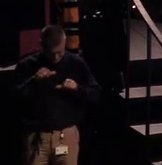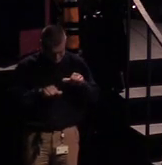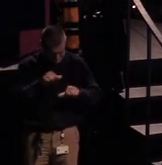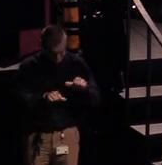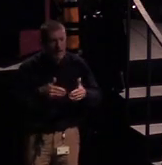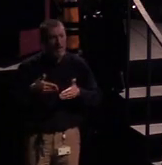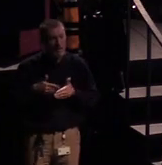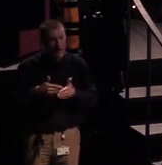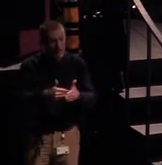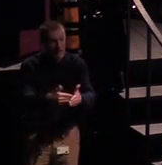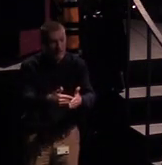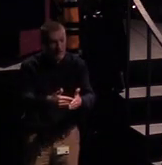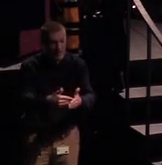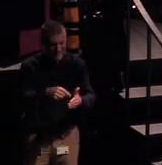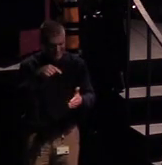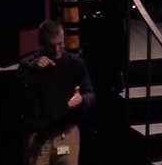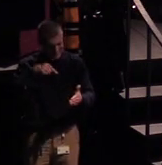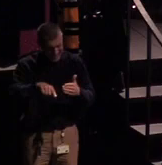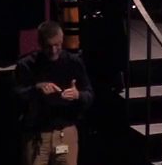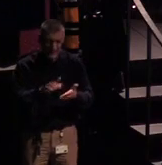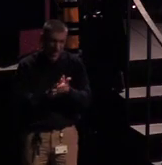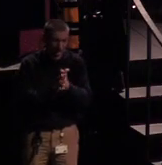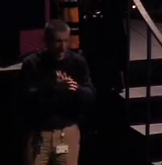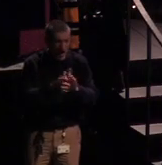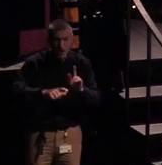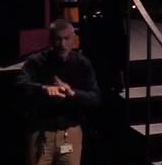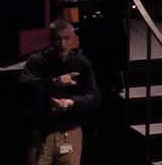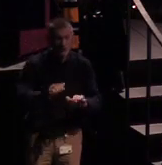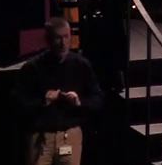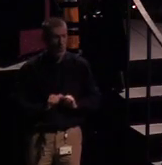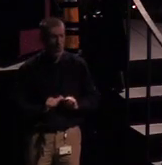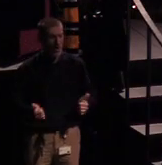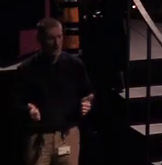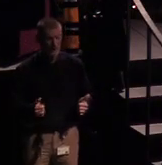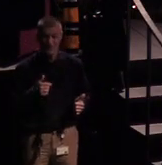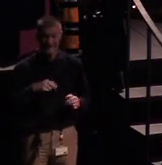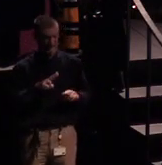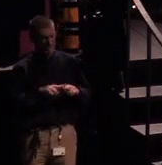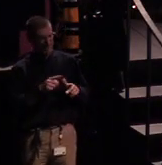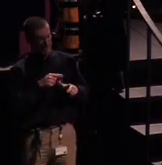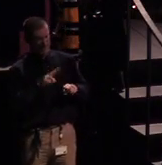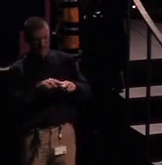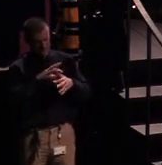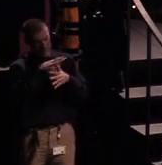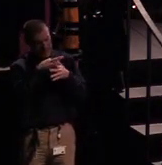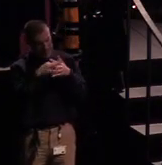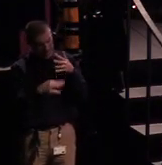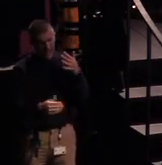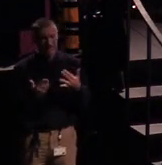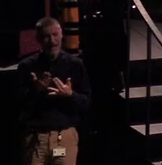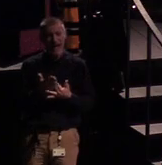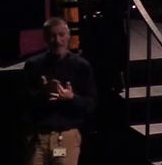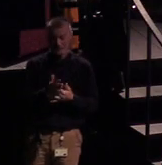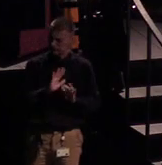community well-being they aim to reduce fat whiskey around access requirements by ensuring they are